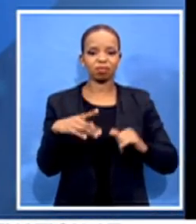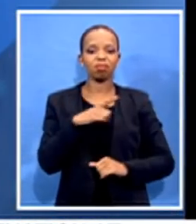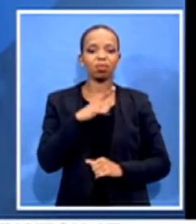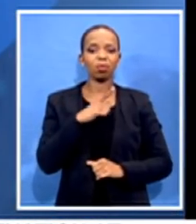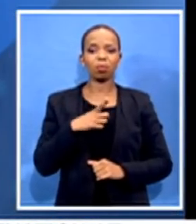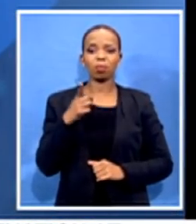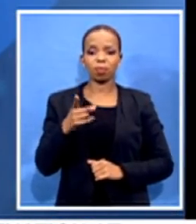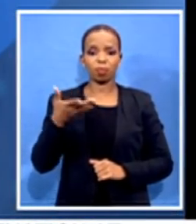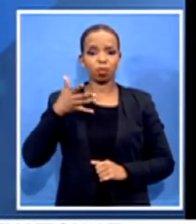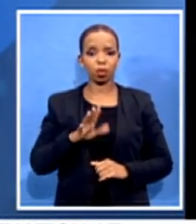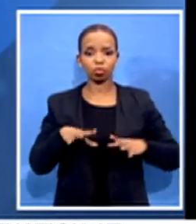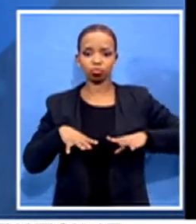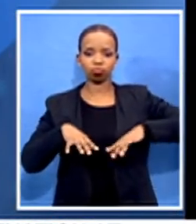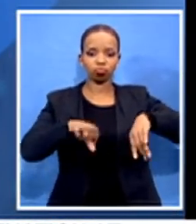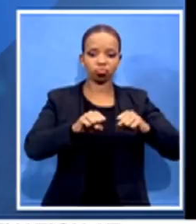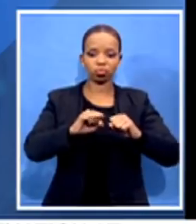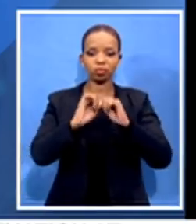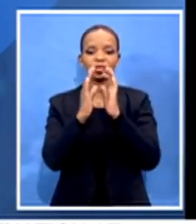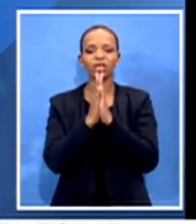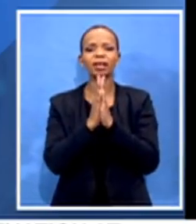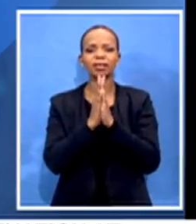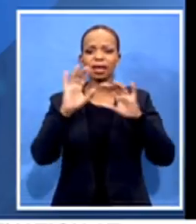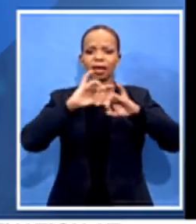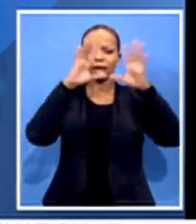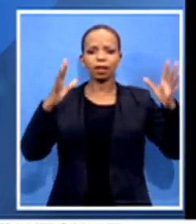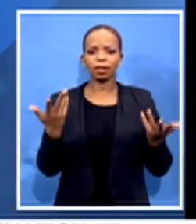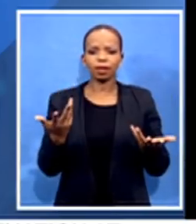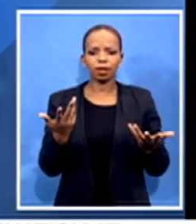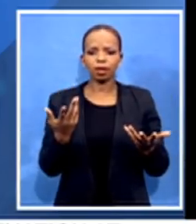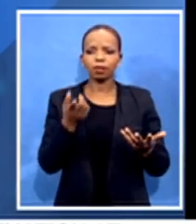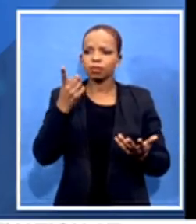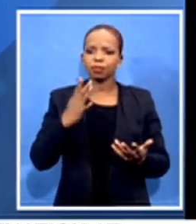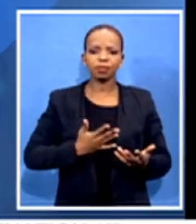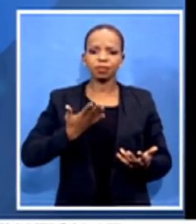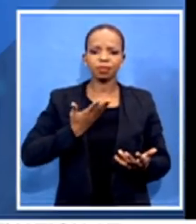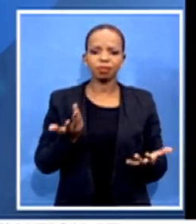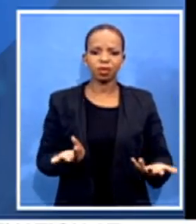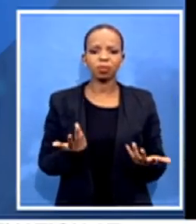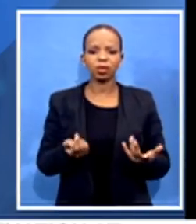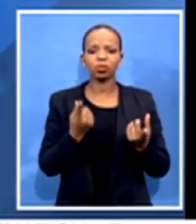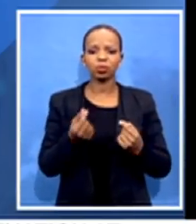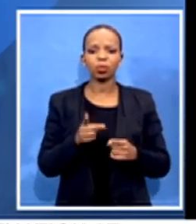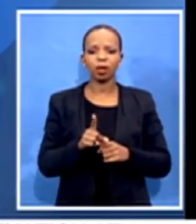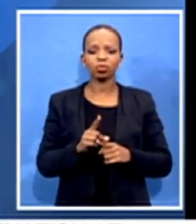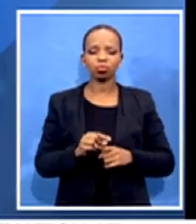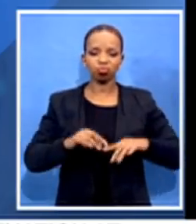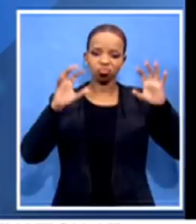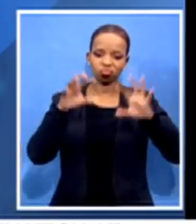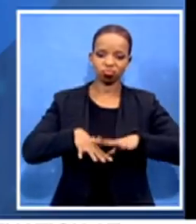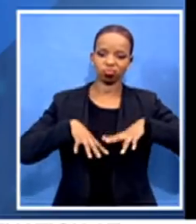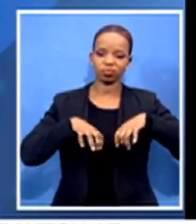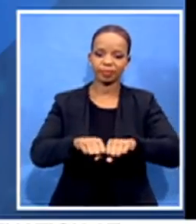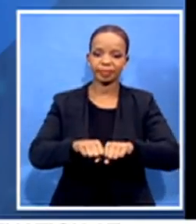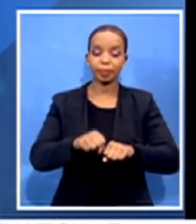to take over the headquarters. So clearly they wanted to come and do a hostile takeover of the